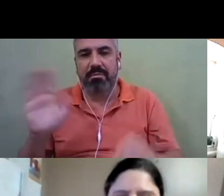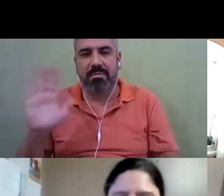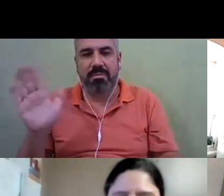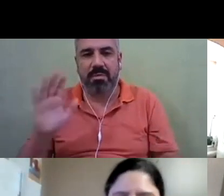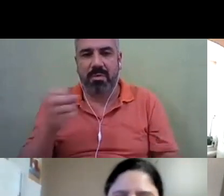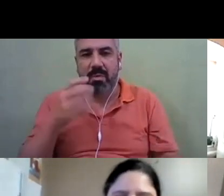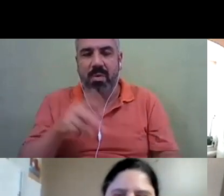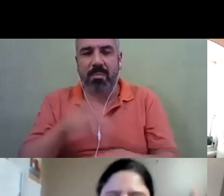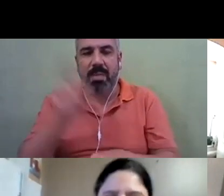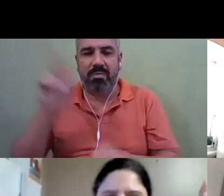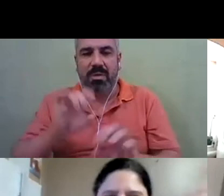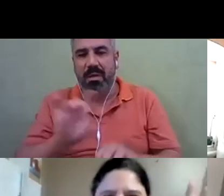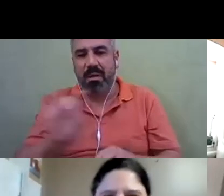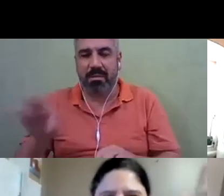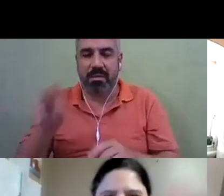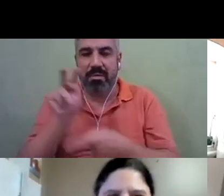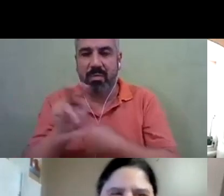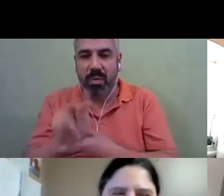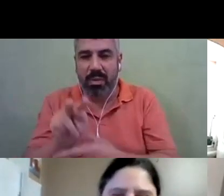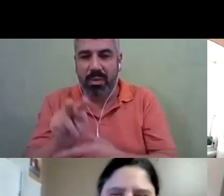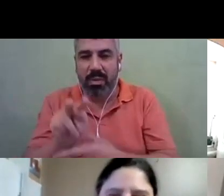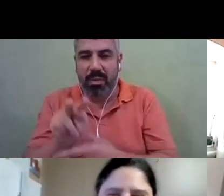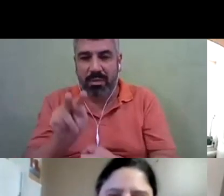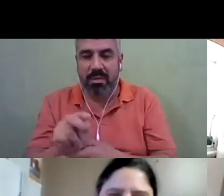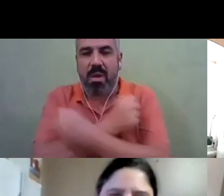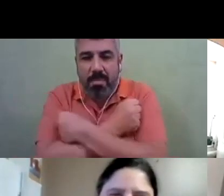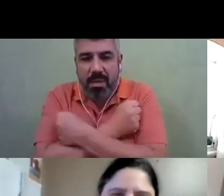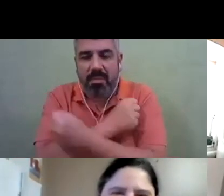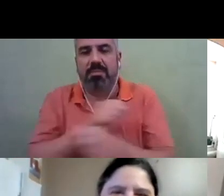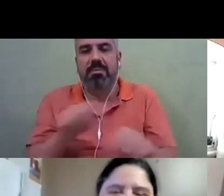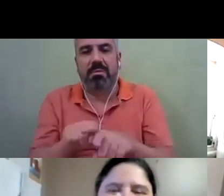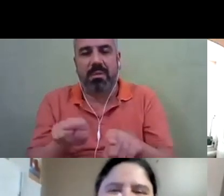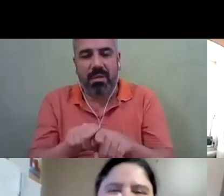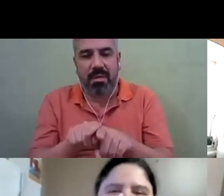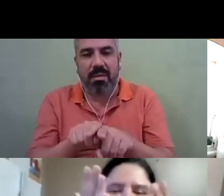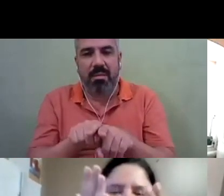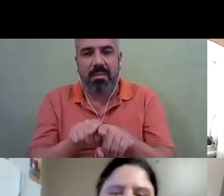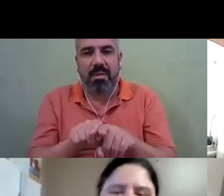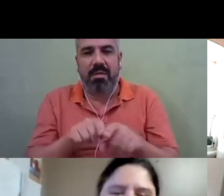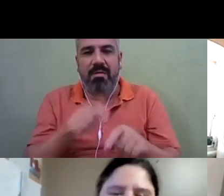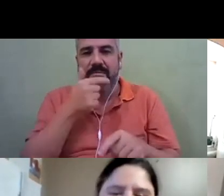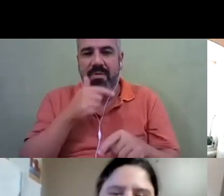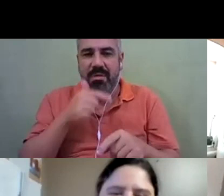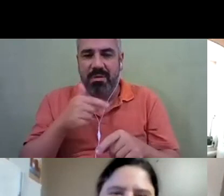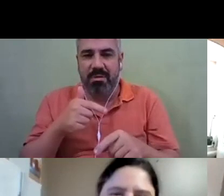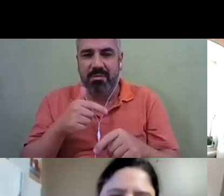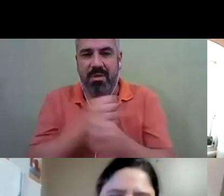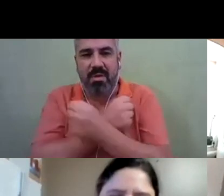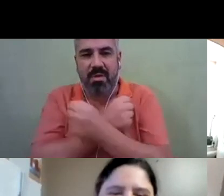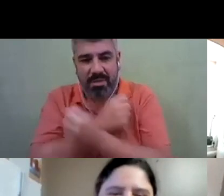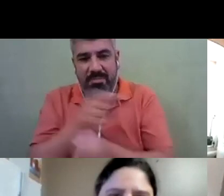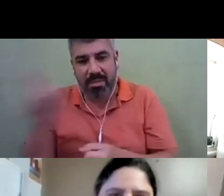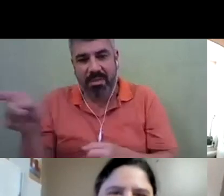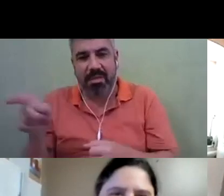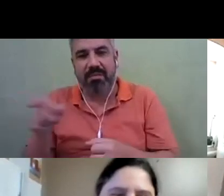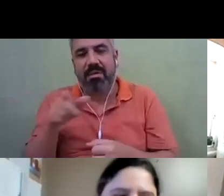Boa Páscoa. Cuidem-se. Um abraço grandão para Fê. Vou mandar um abraço de super good vibes para Fernanda, para ela melhorar logo. I